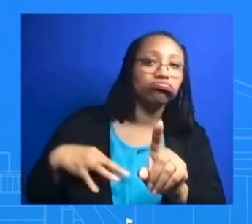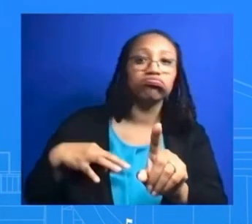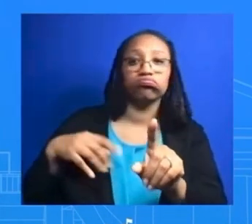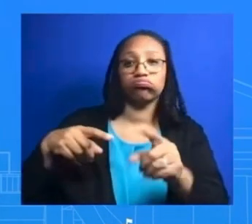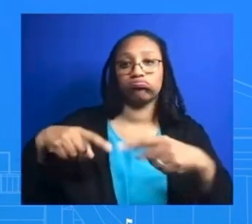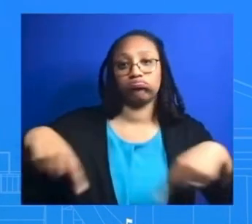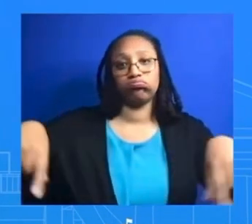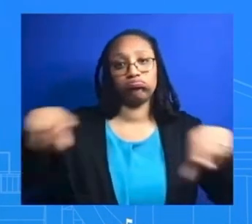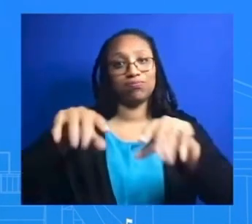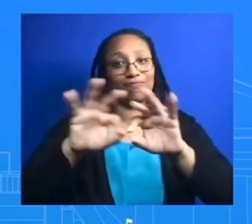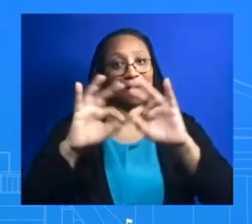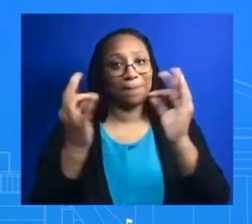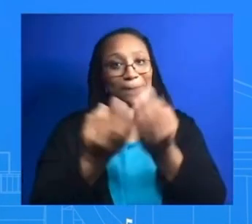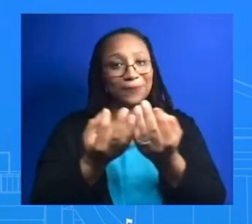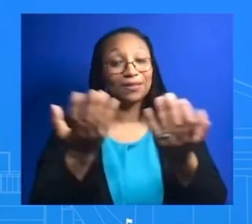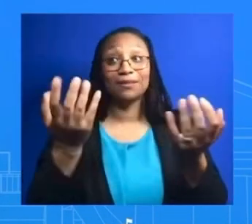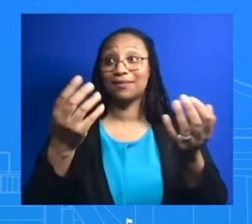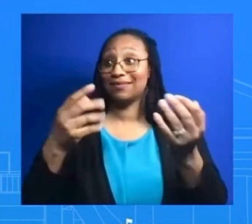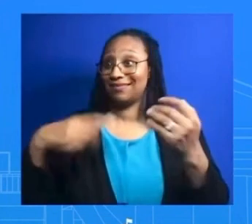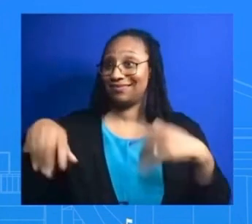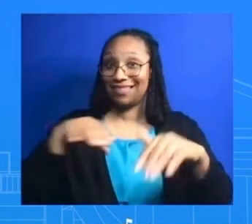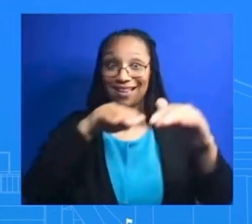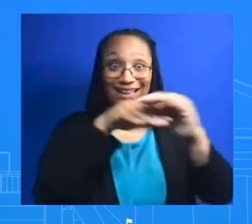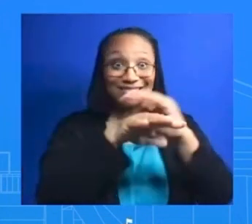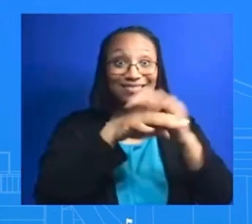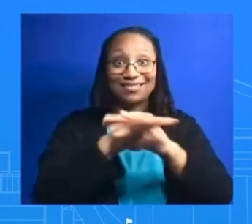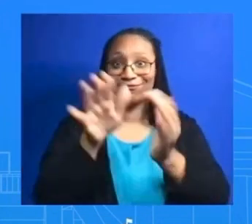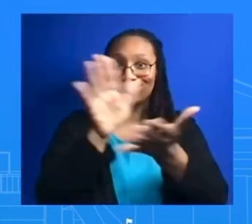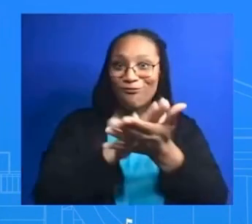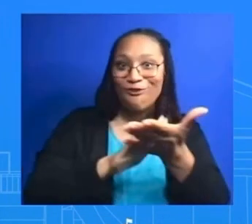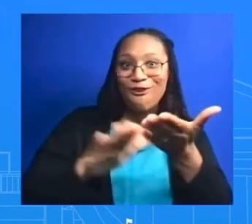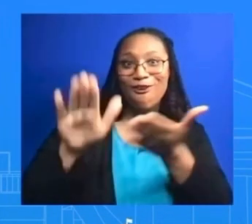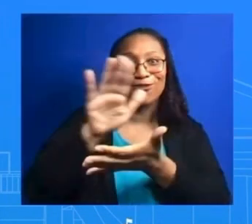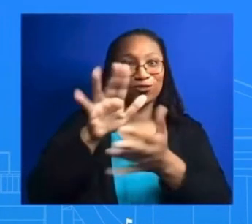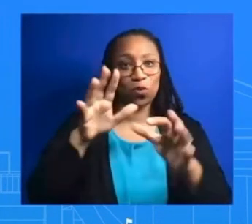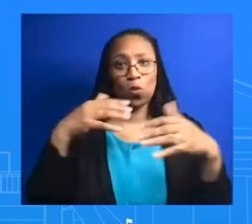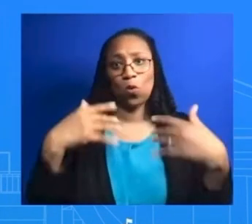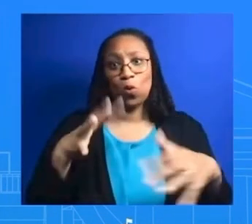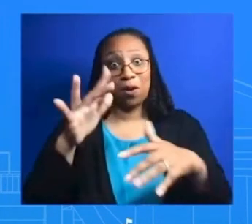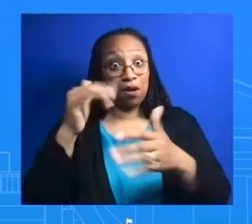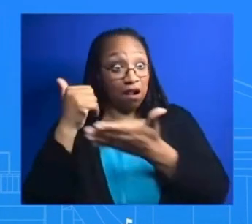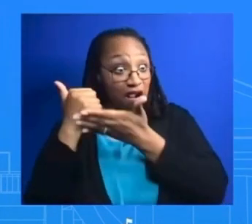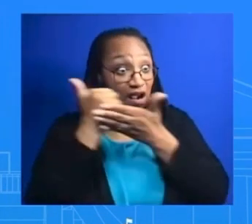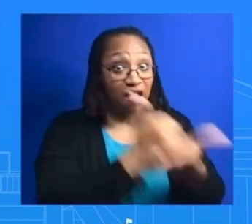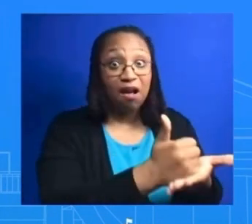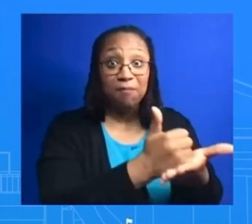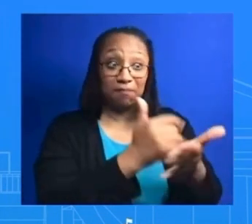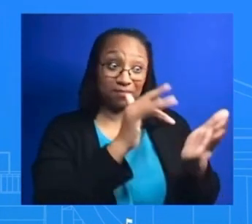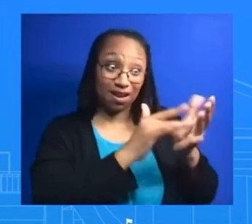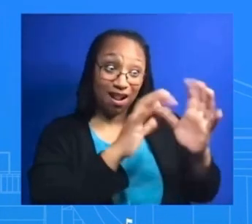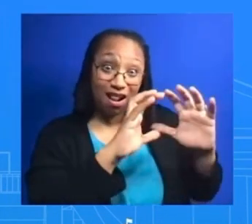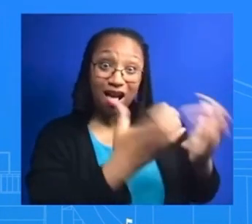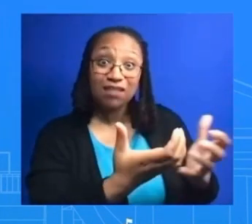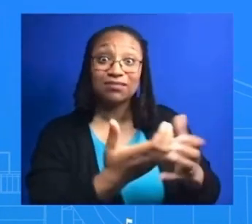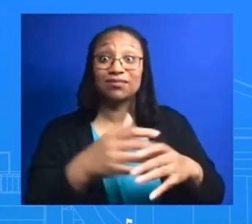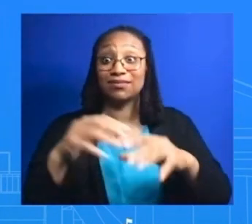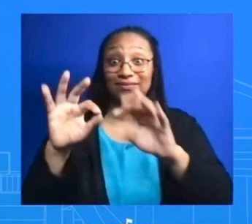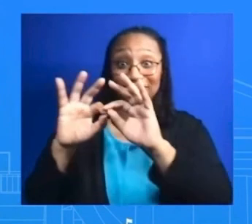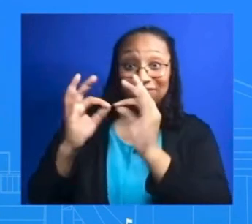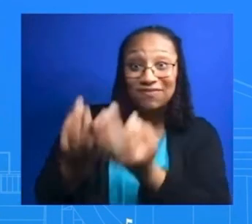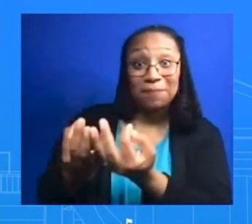trying to help lower-income, middle-income families afford the cost of college by providing some direct relief, and we're holding colleges accountable so they can't keep raising